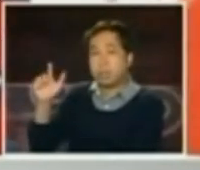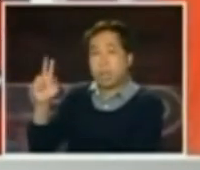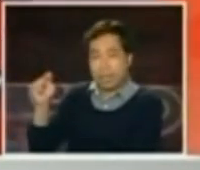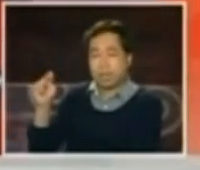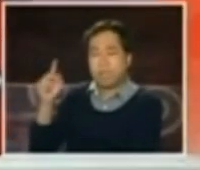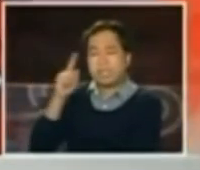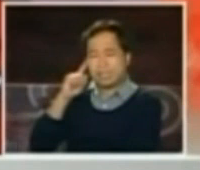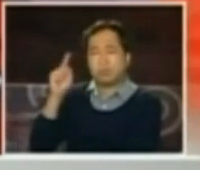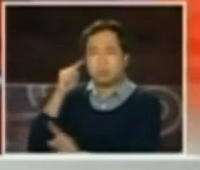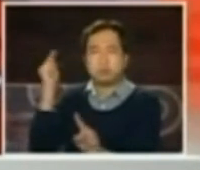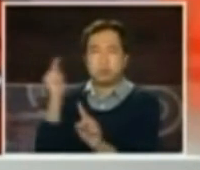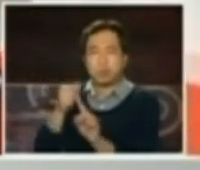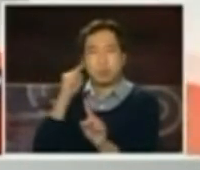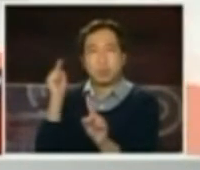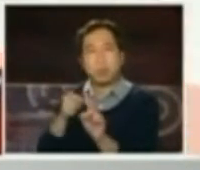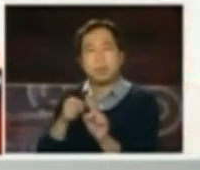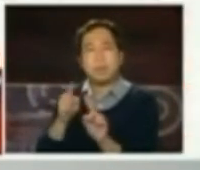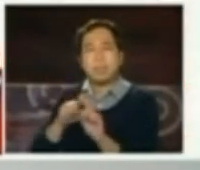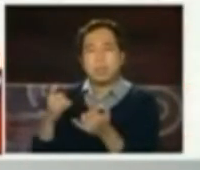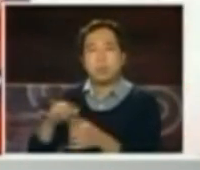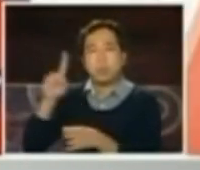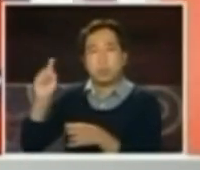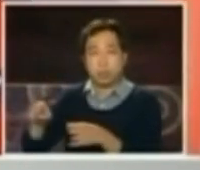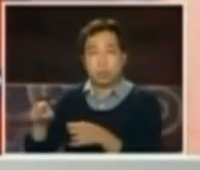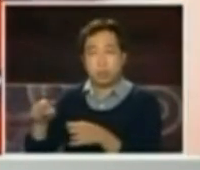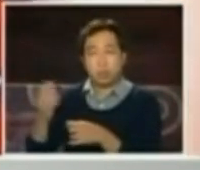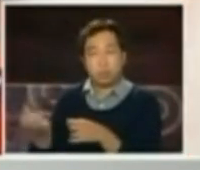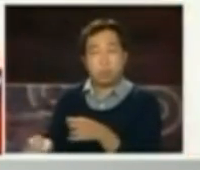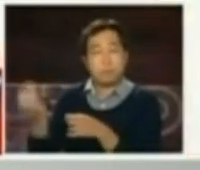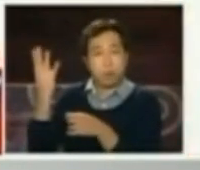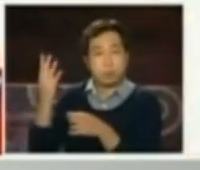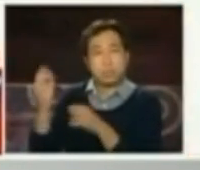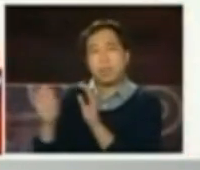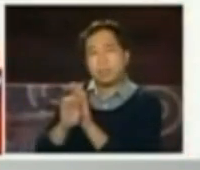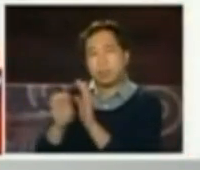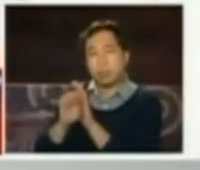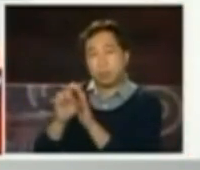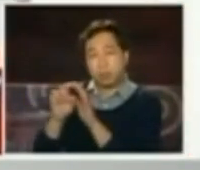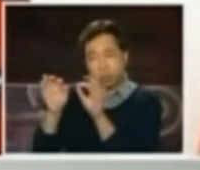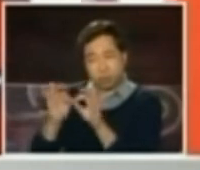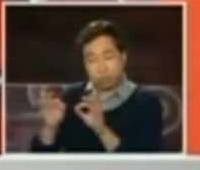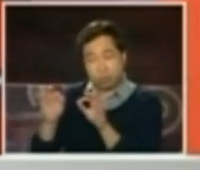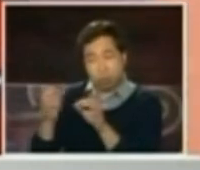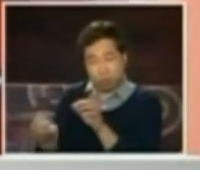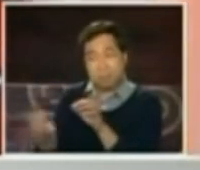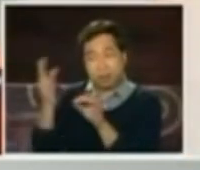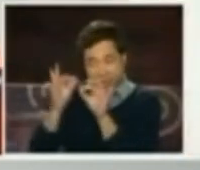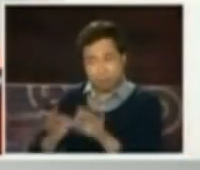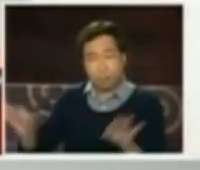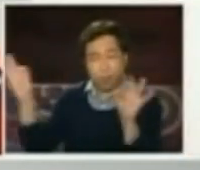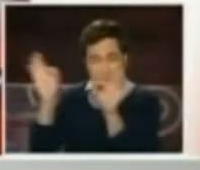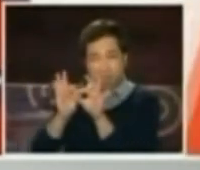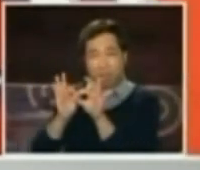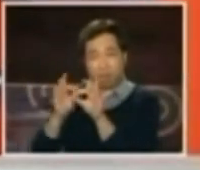target. So my question is, was the amount, the let's say the critical factor that made you decide